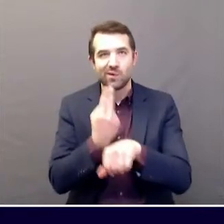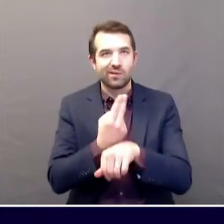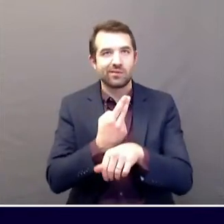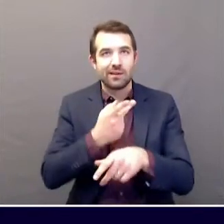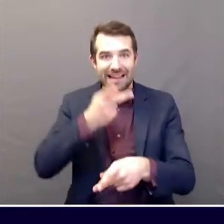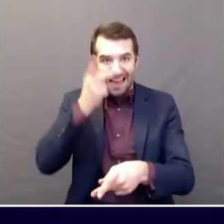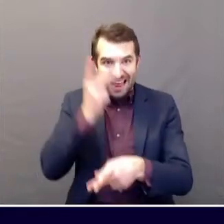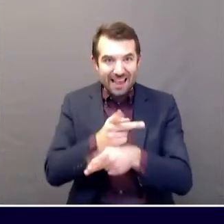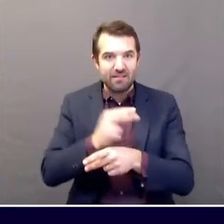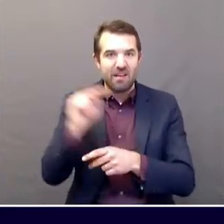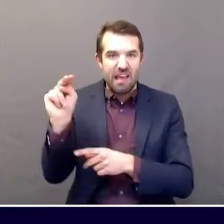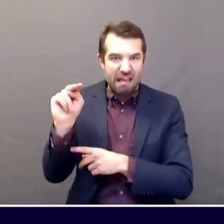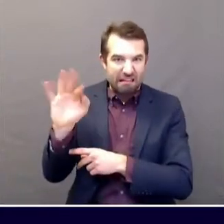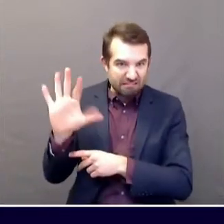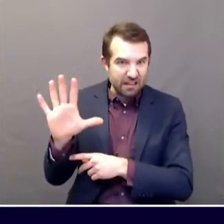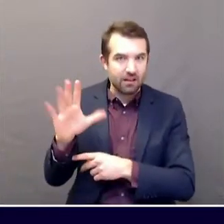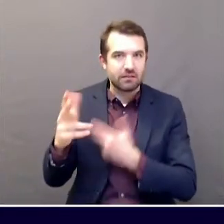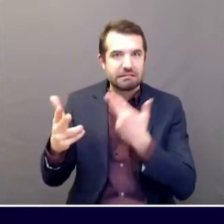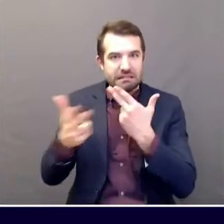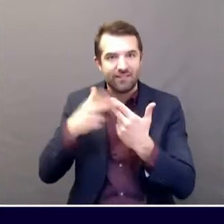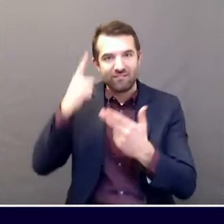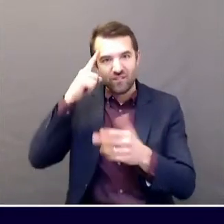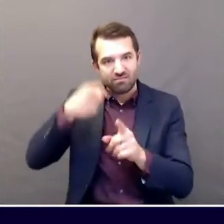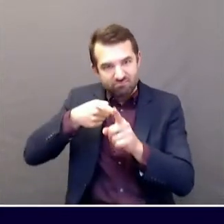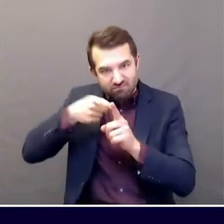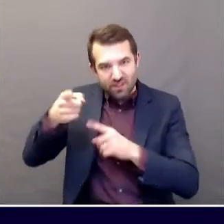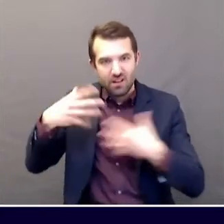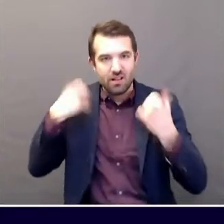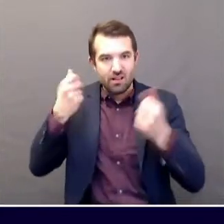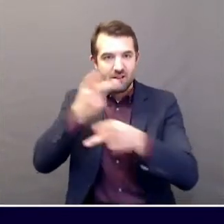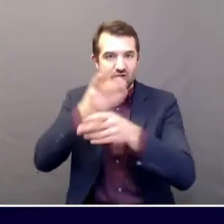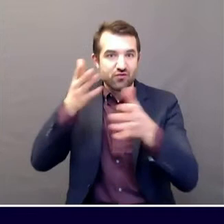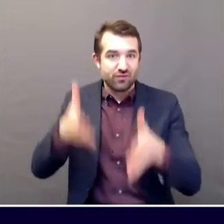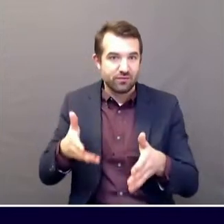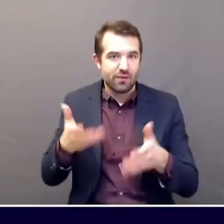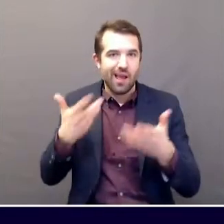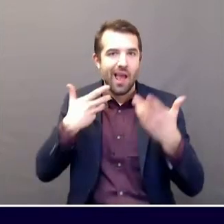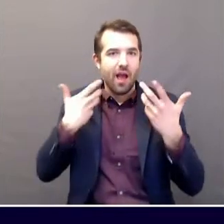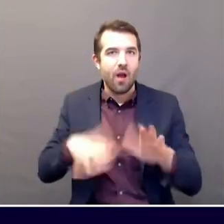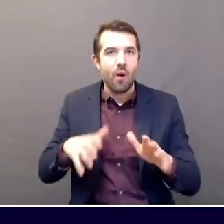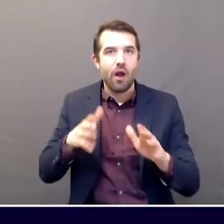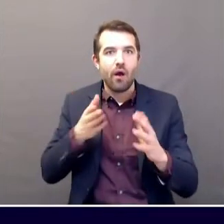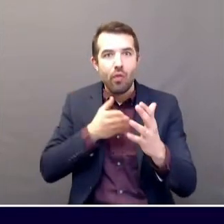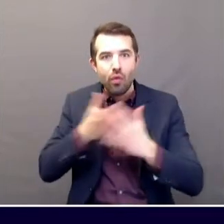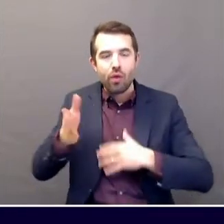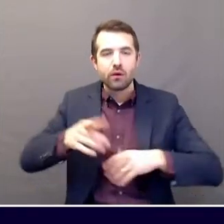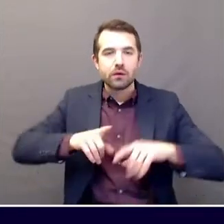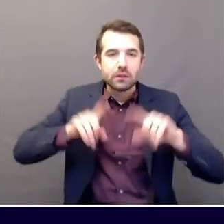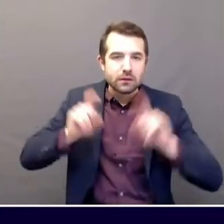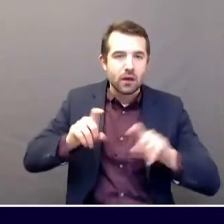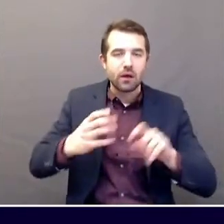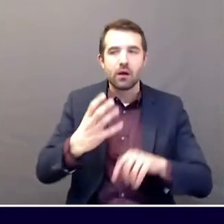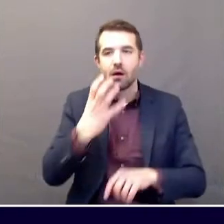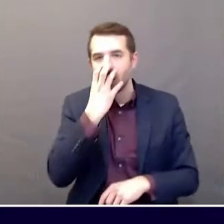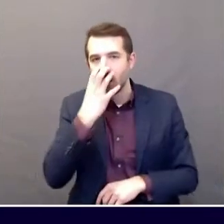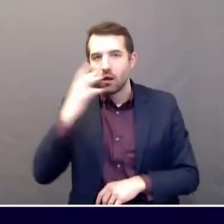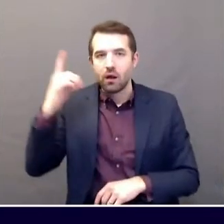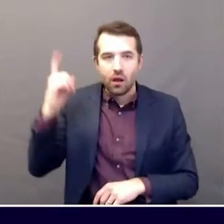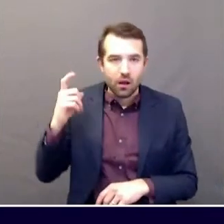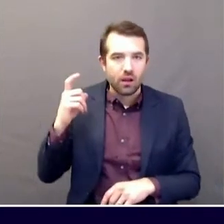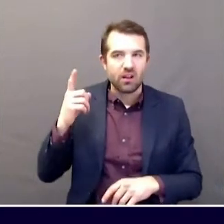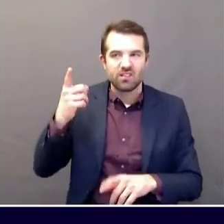fit testing process so that they can make maximal use of the N95. If you haven't gone through that process, putting on